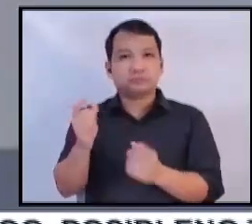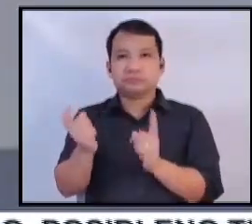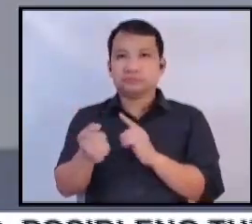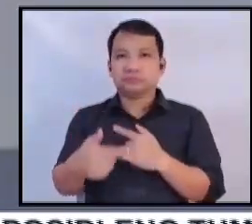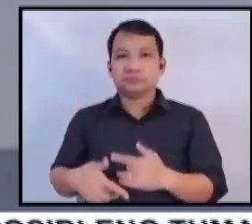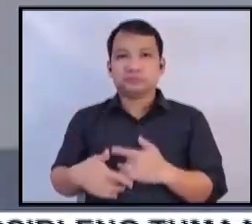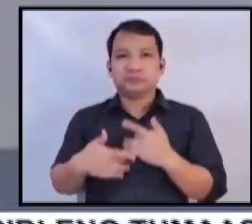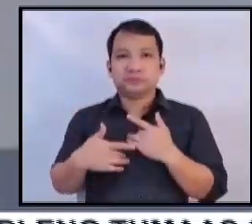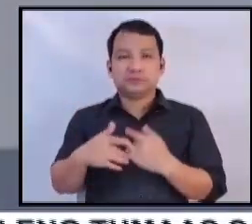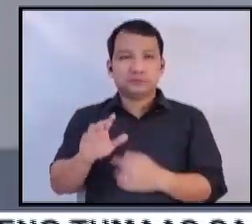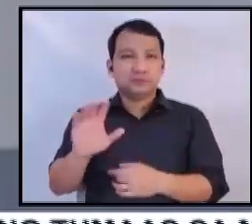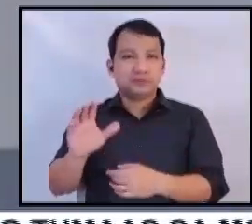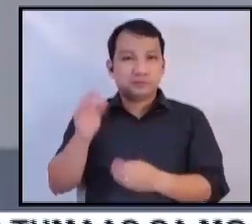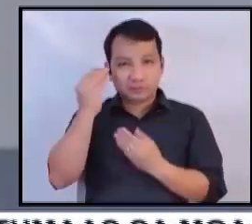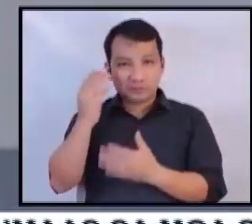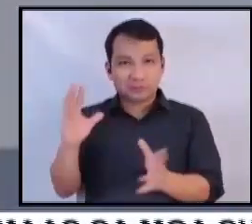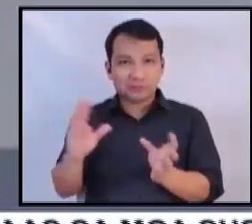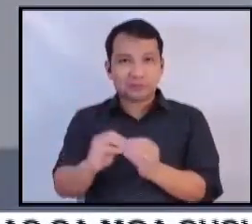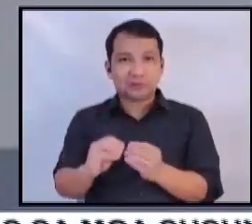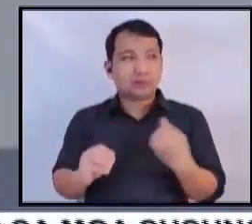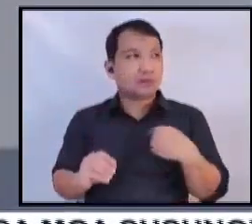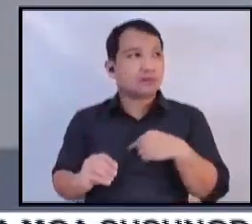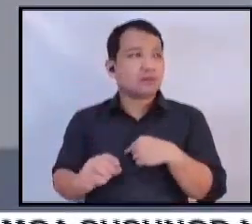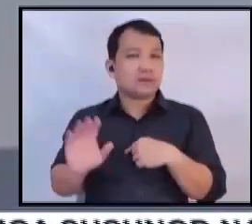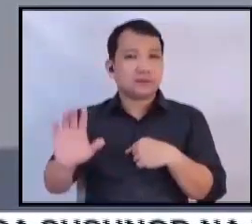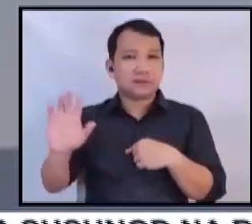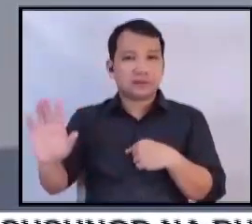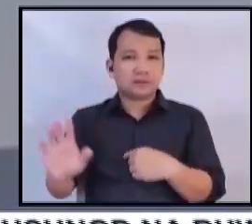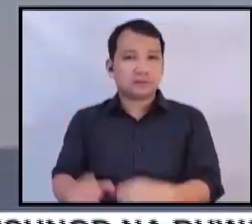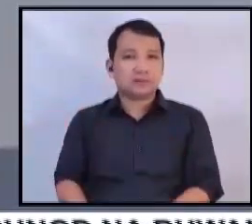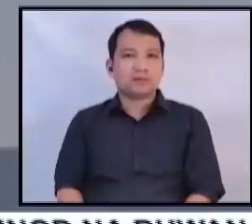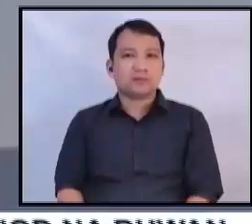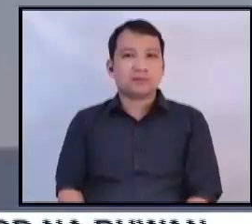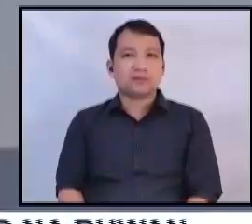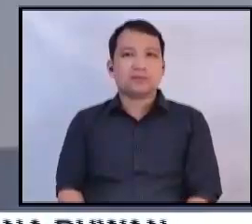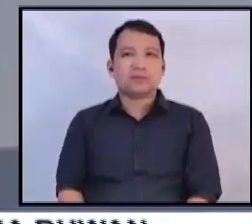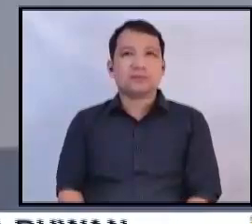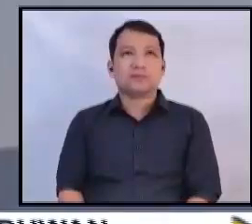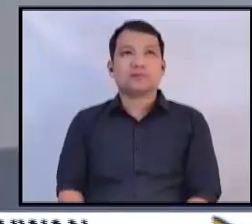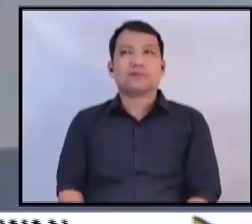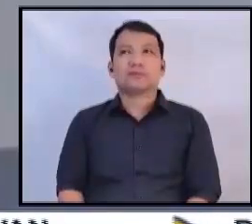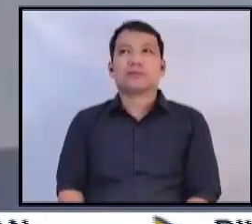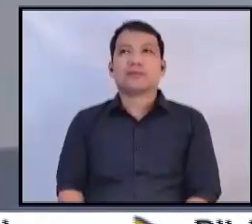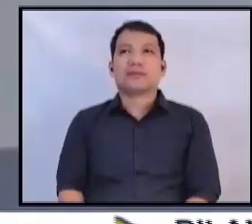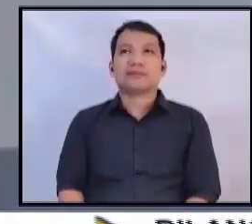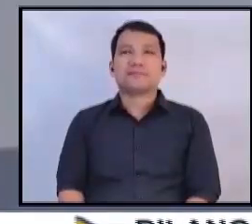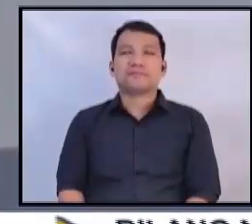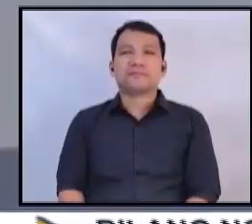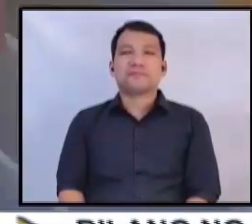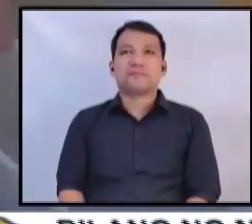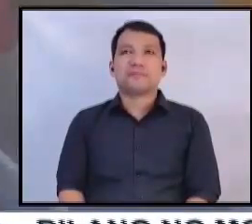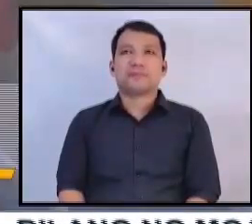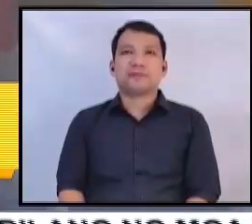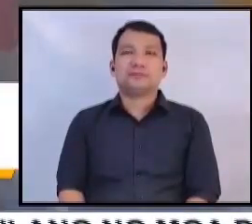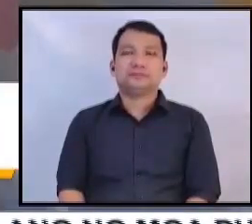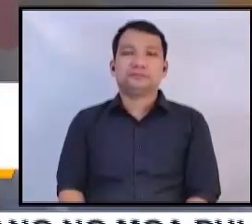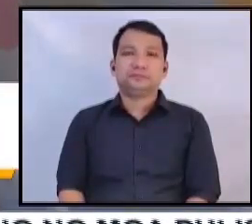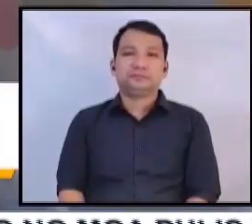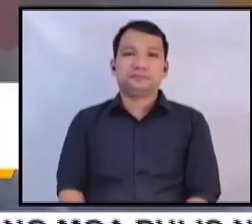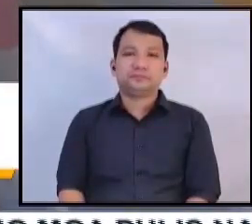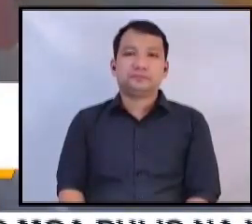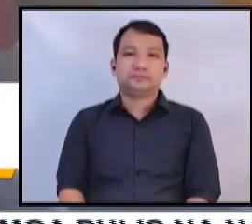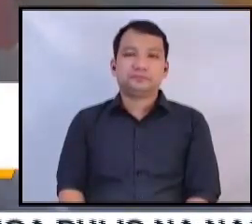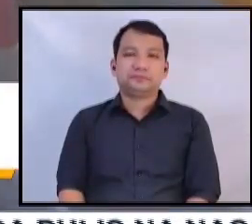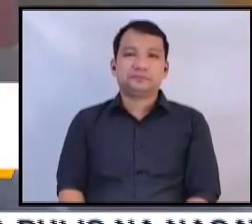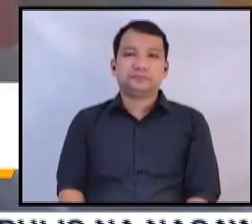can relate with that. Yes. Because once a binibini, always a binibini. How about you, Binibining